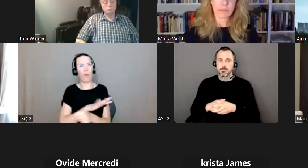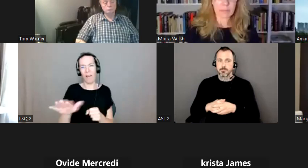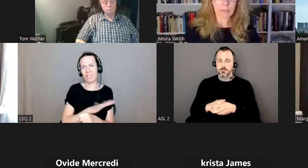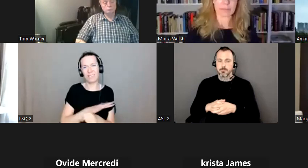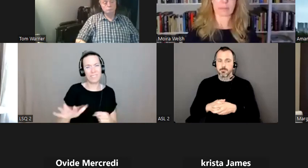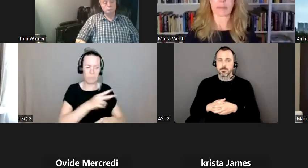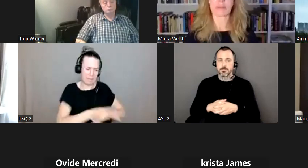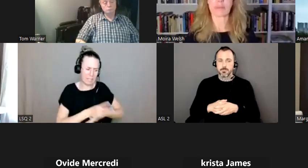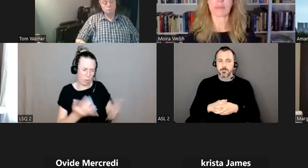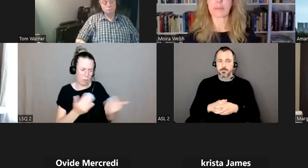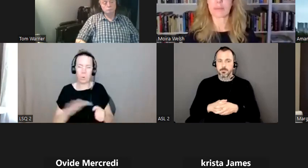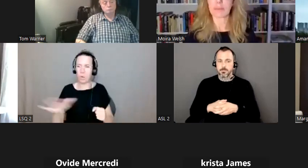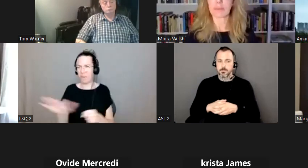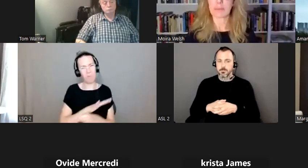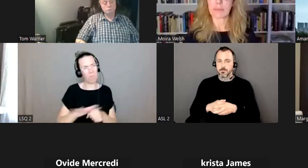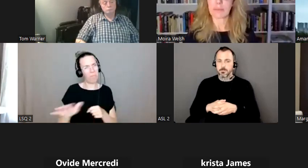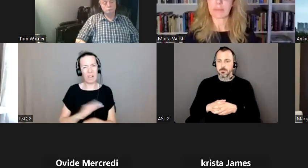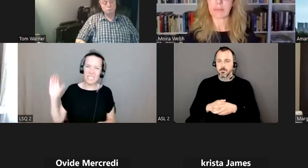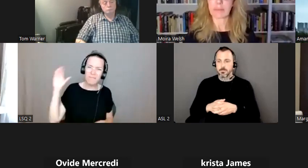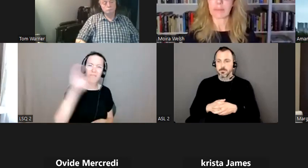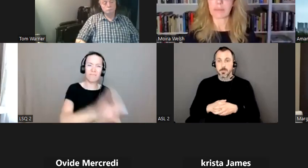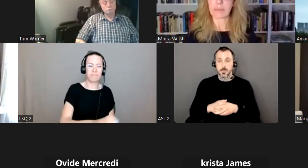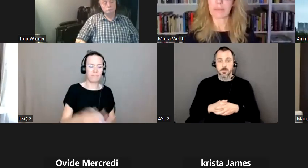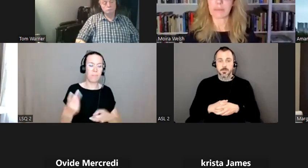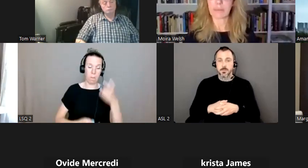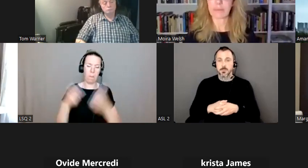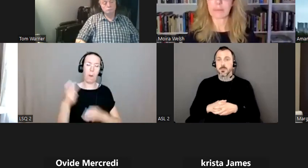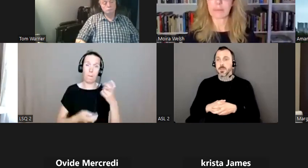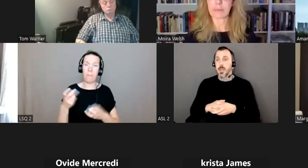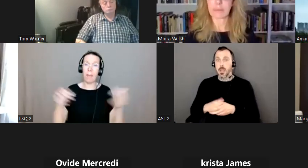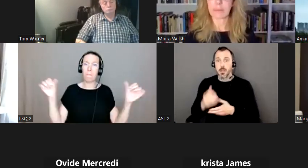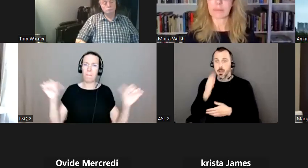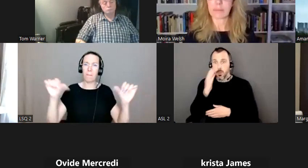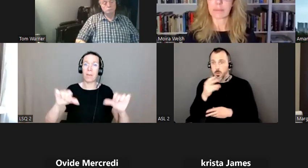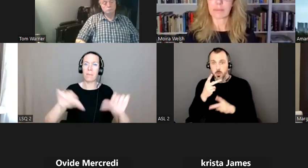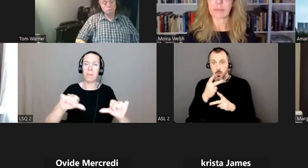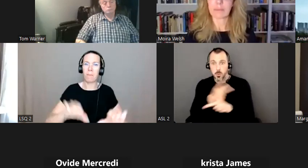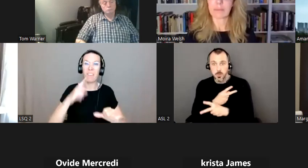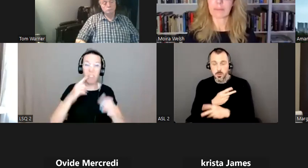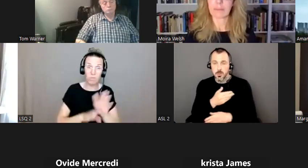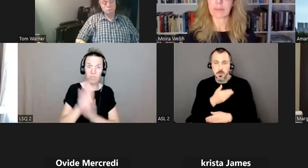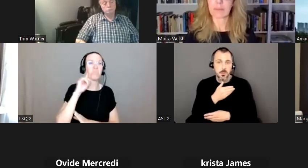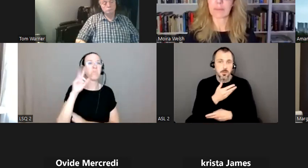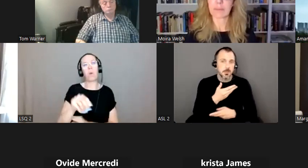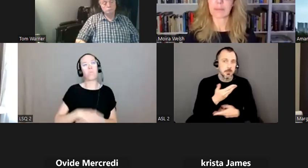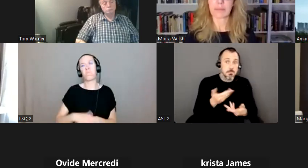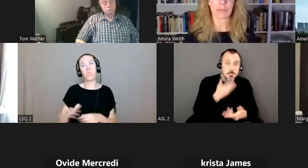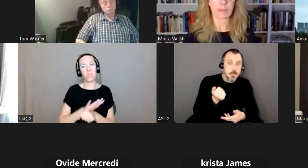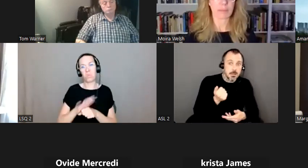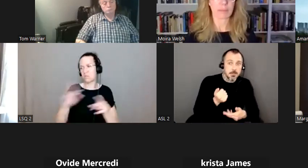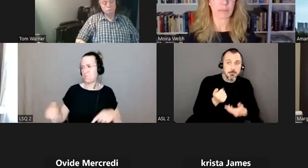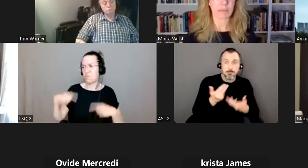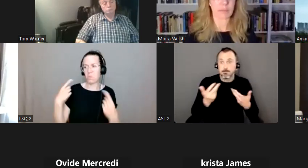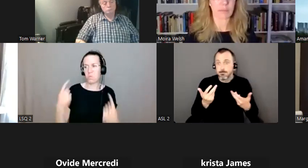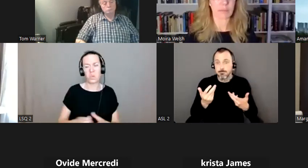a problem that's going to get worse before it gets better, simply because we haven't been doing enough. and the numbers are growing. So And the numbers are